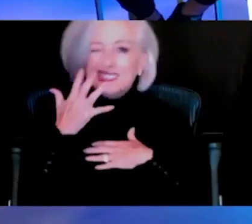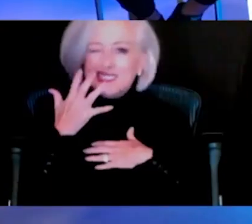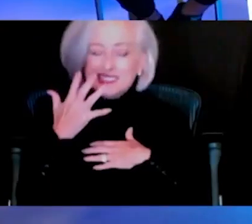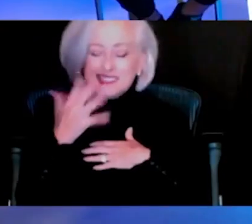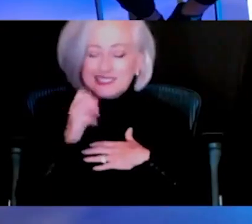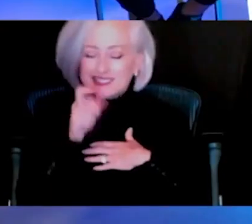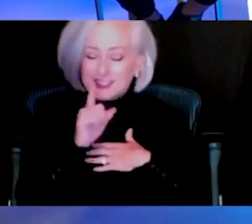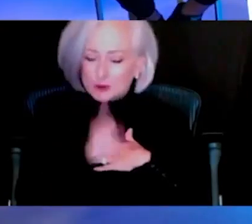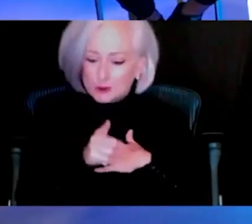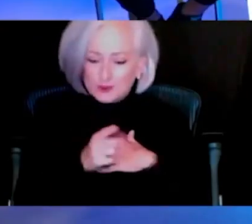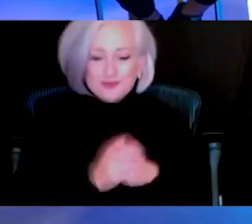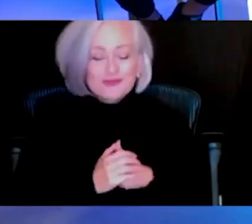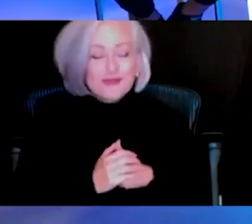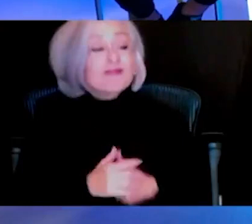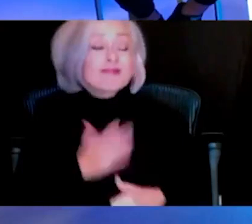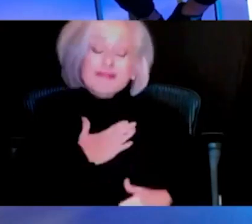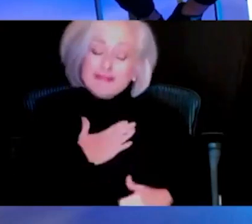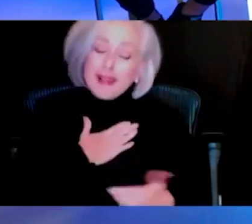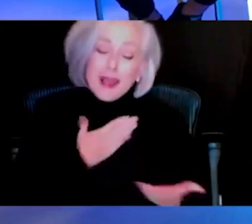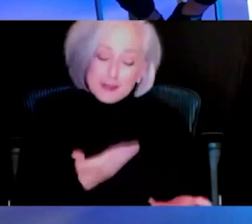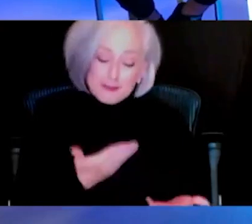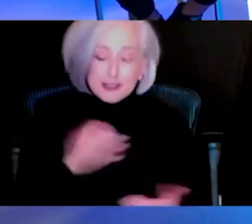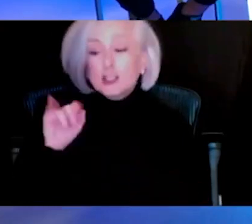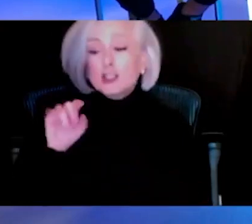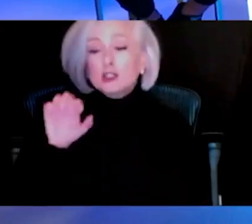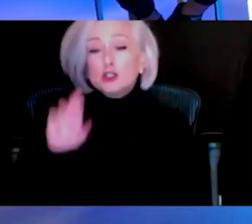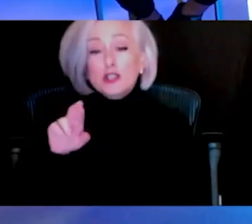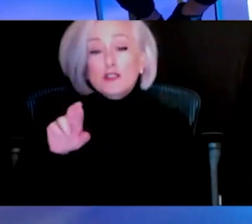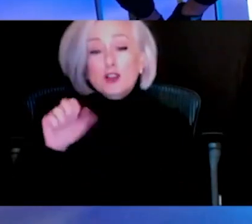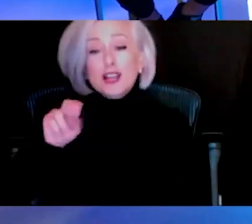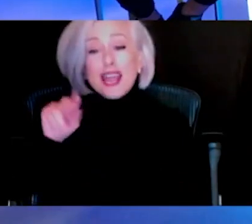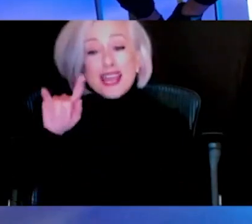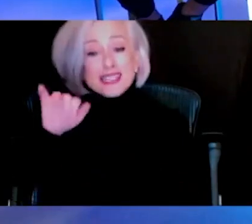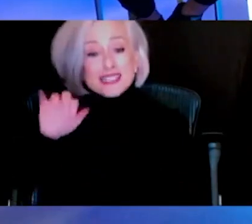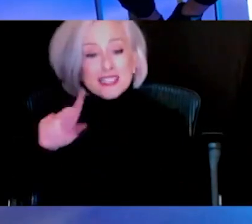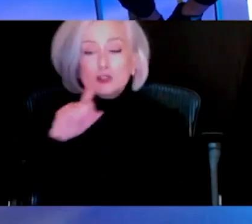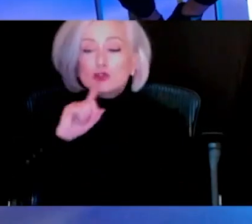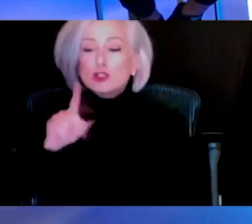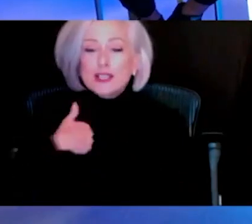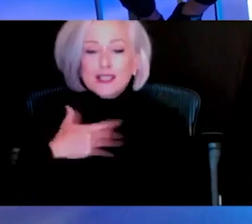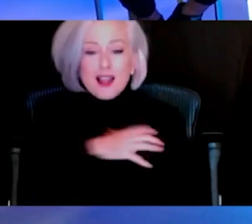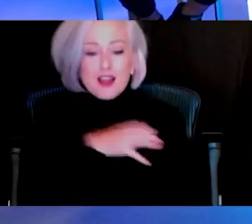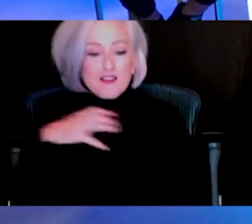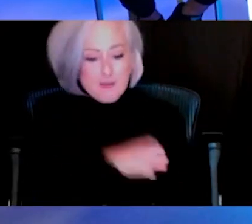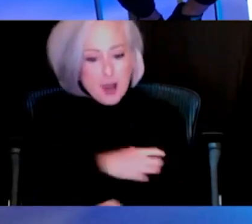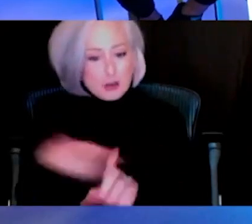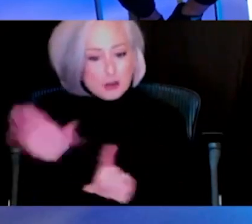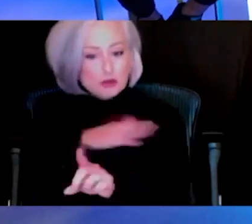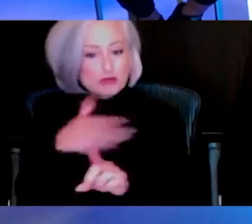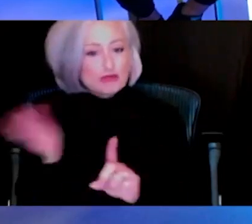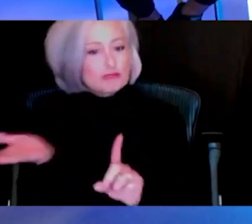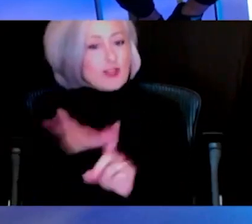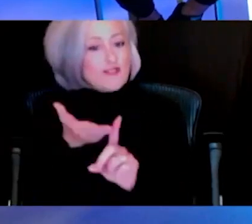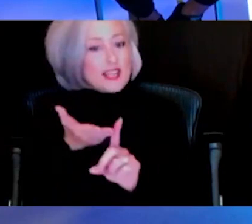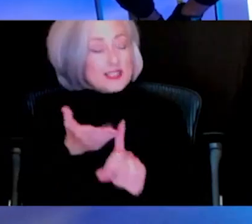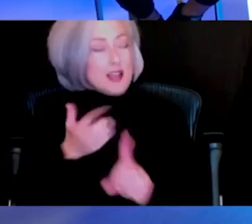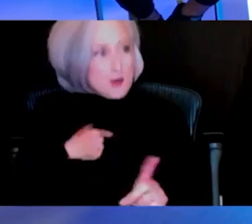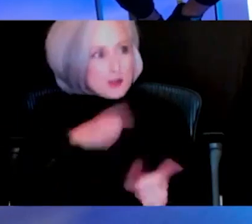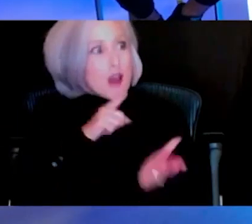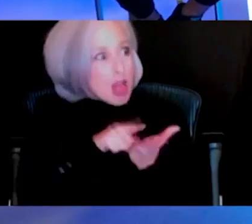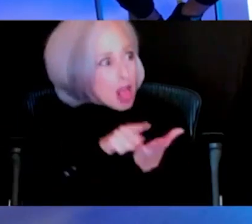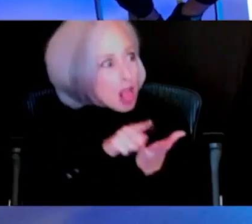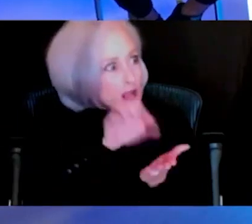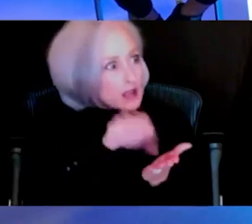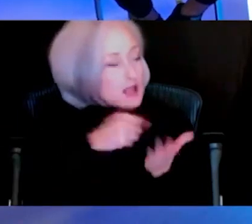admit, Jennifer Aniston, she is a very powerful spokesperson, and I fell for it. I thought, it's the ultimate I'll